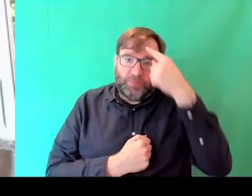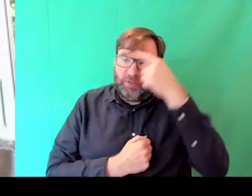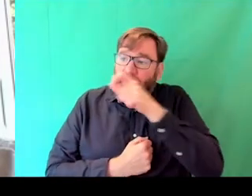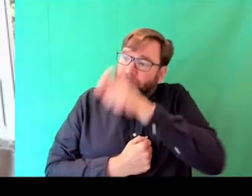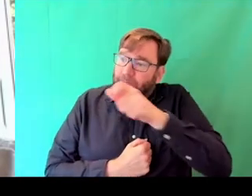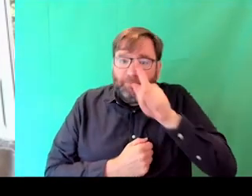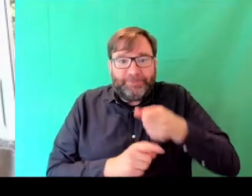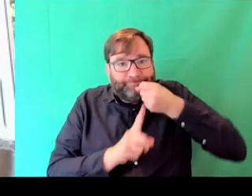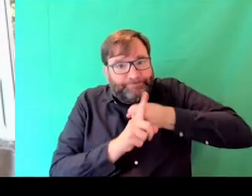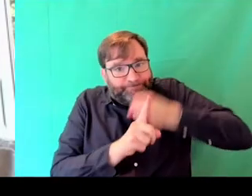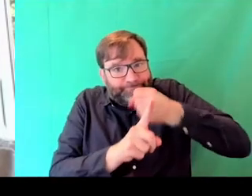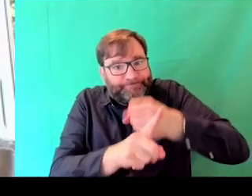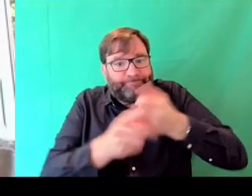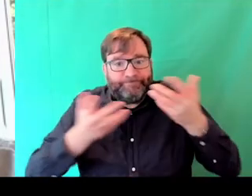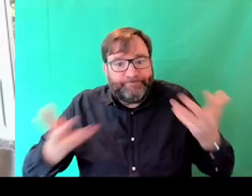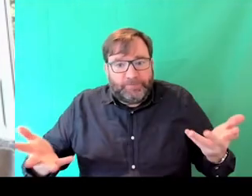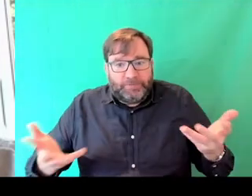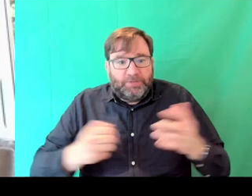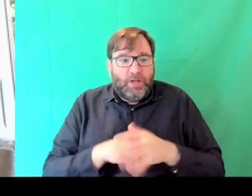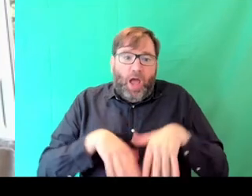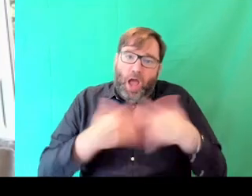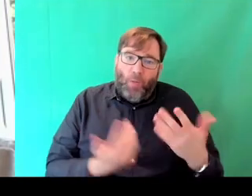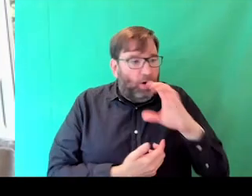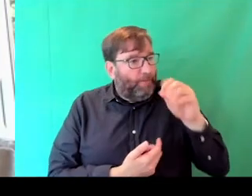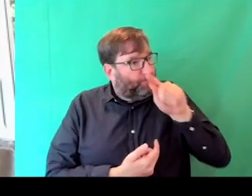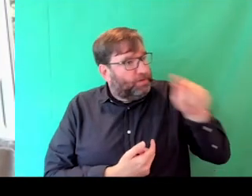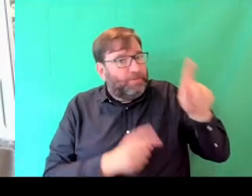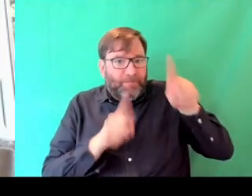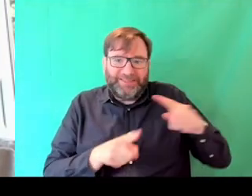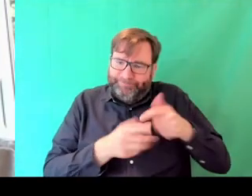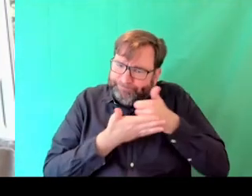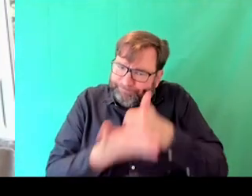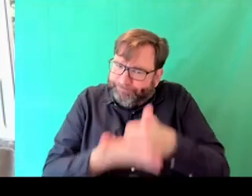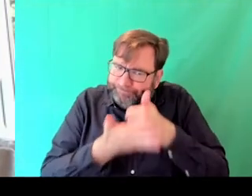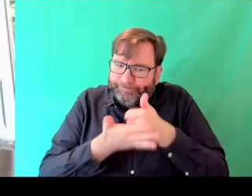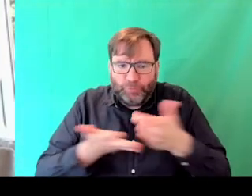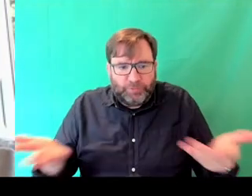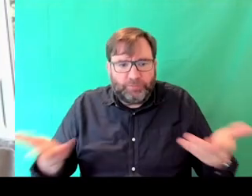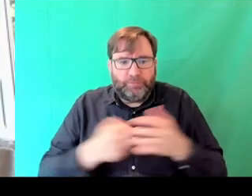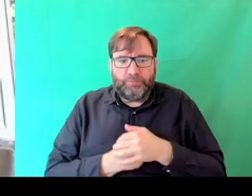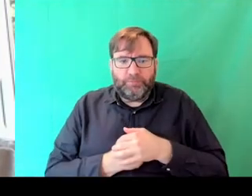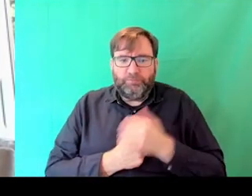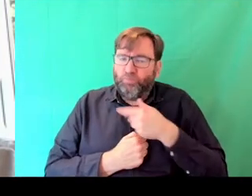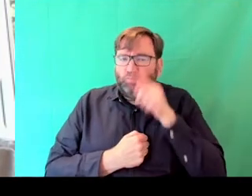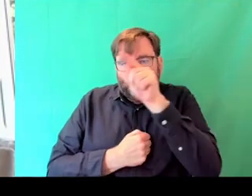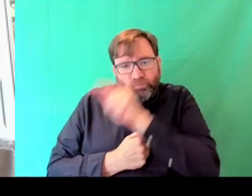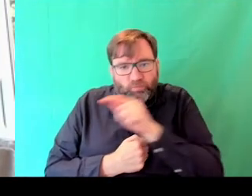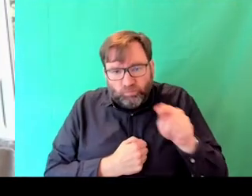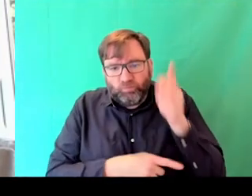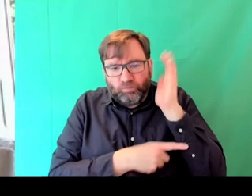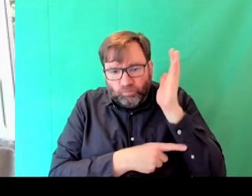discuss. I have serotonin tattooed onto my arm because I've actually struggled very much with